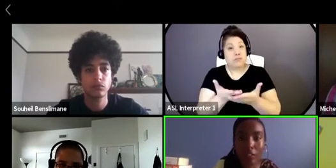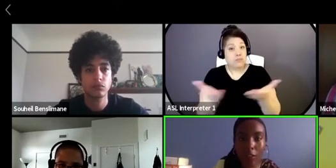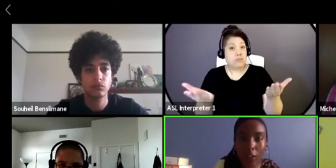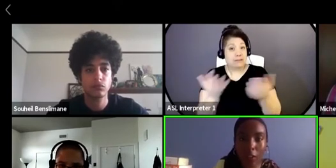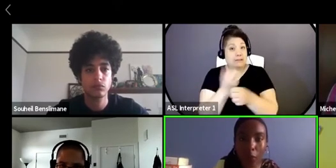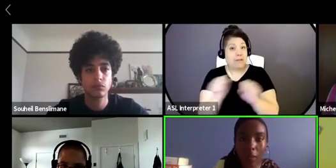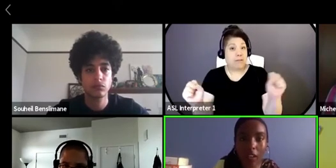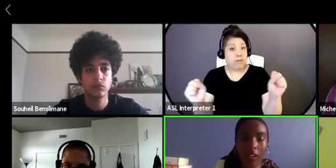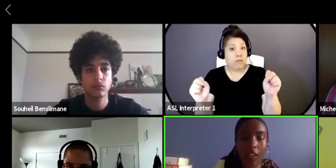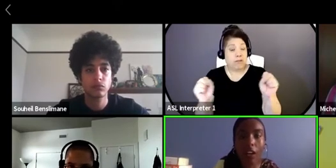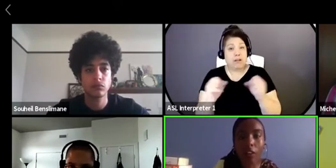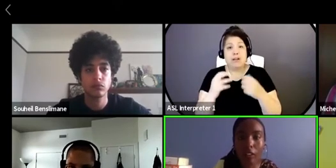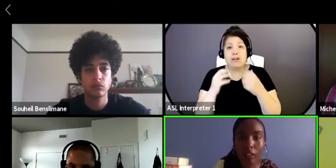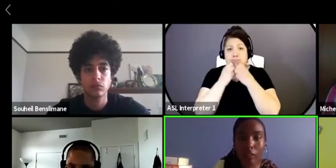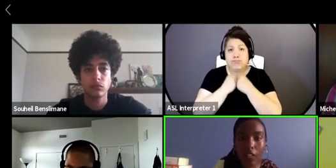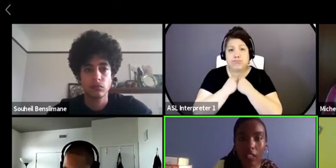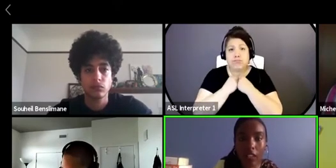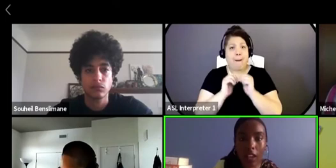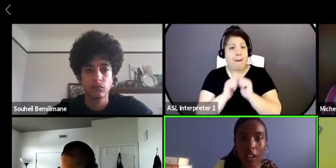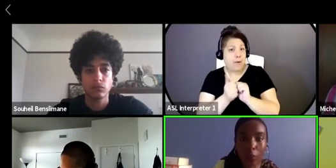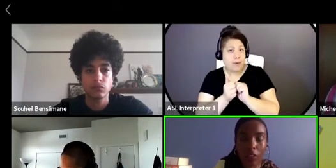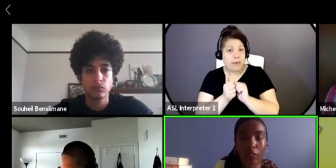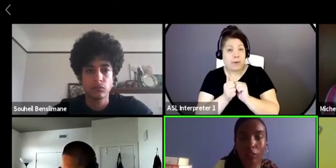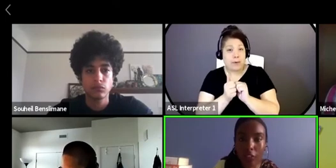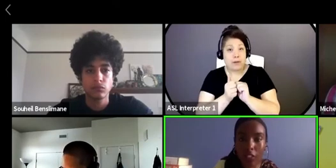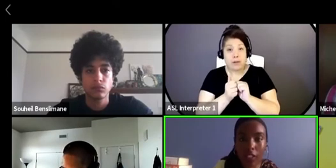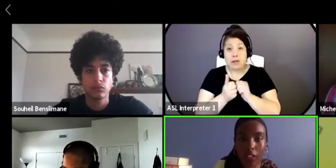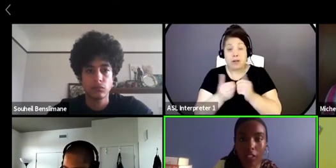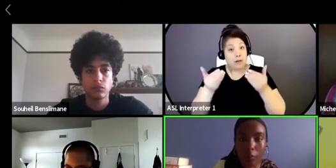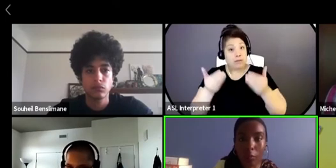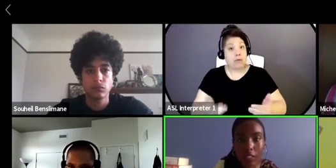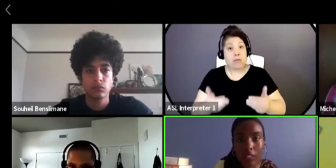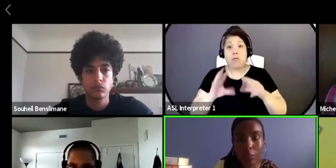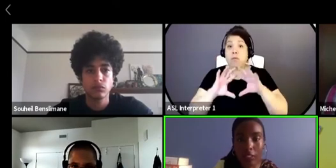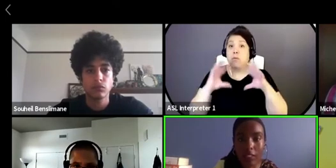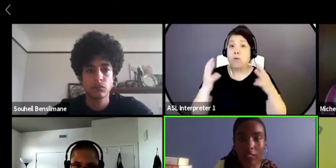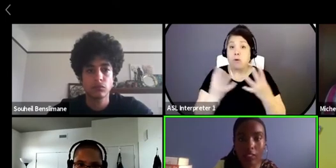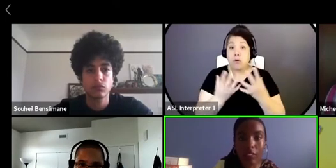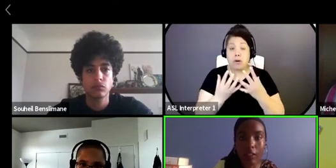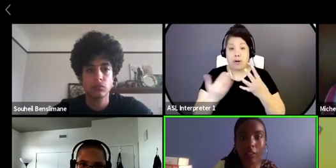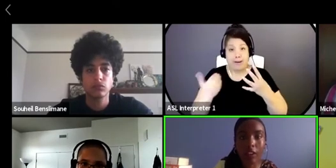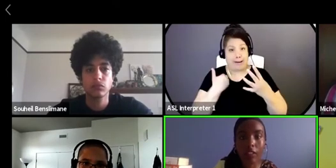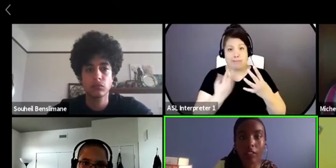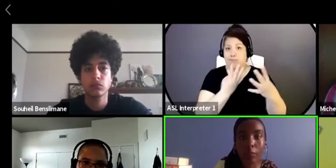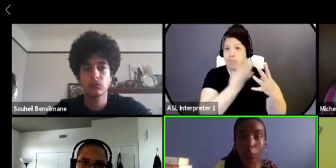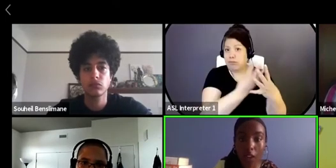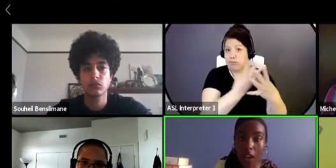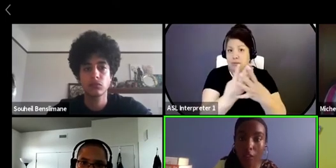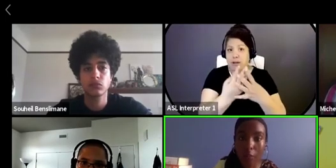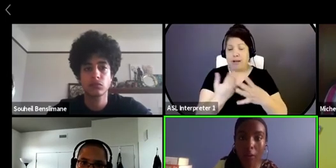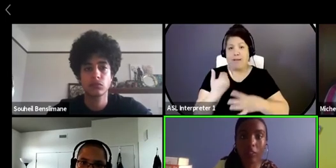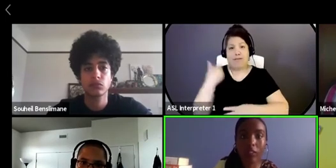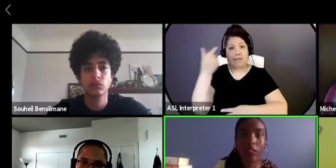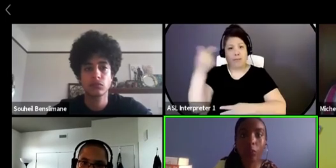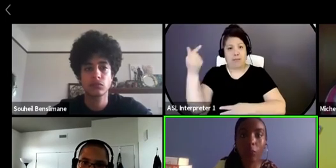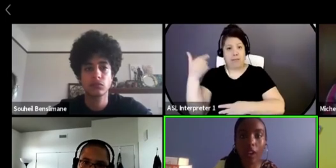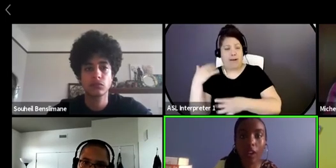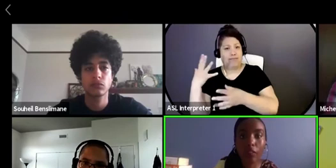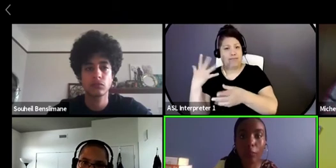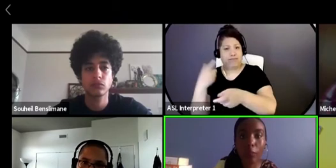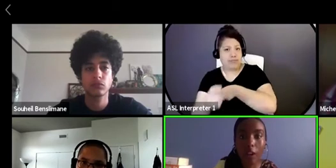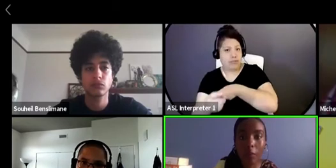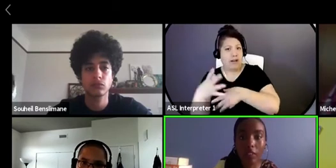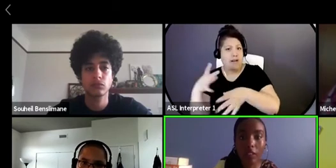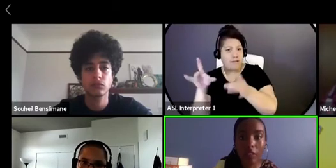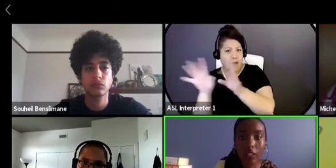safe? We may not now live in a world free of police, prisons, and state violence, but we have promises. We have